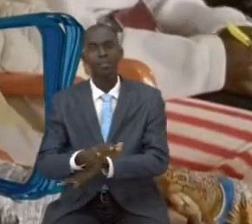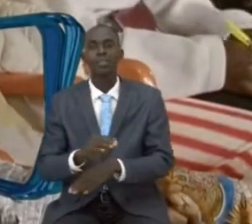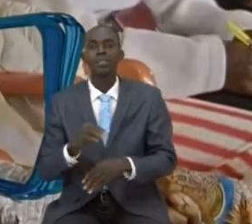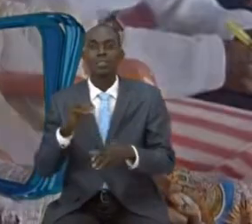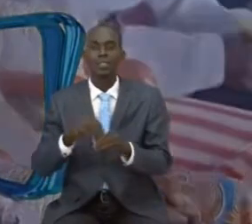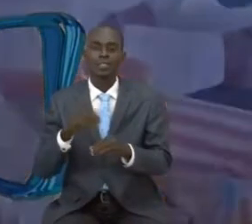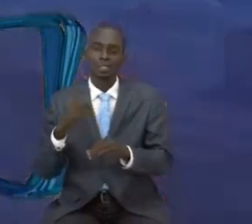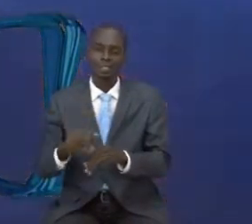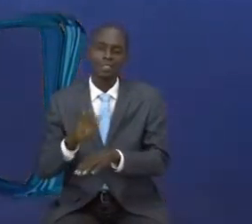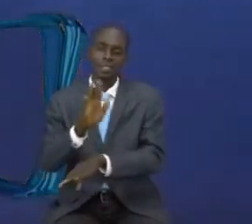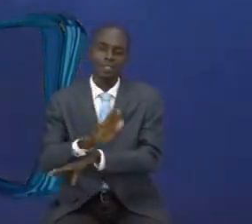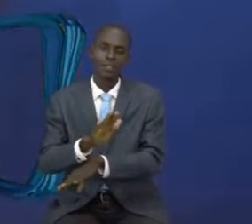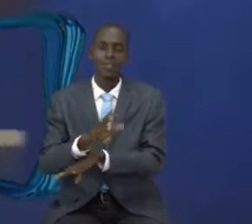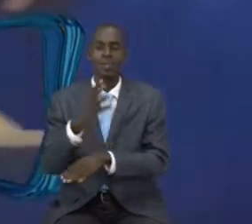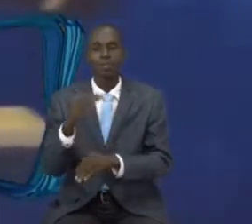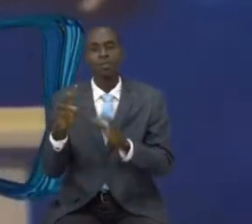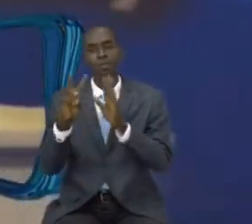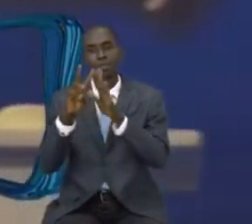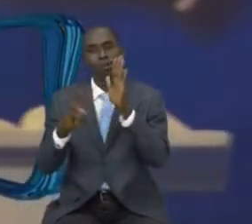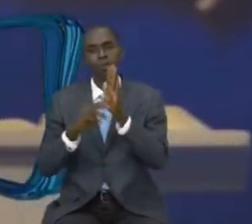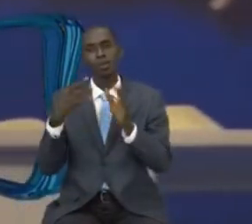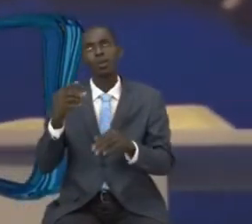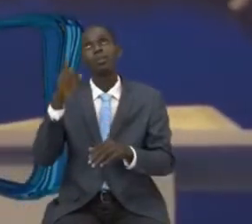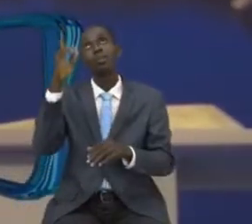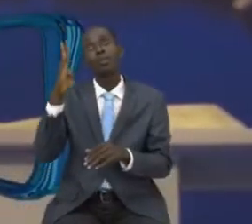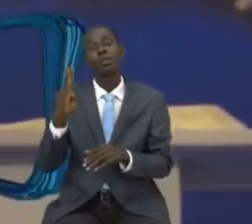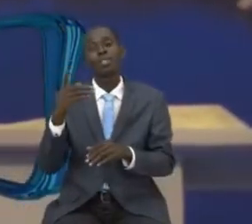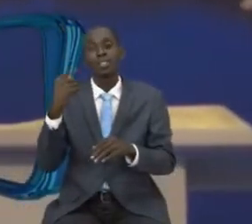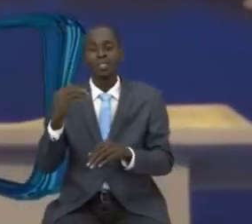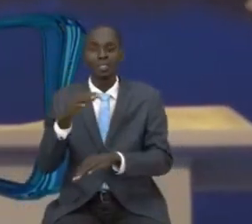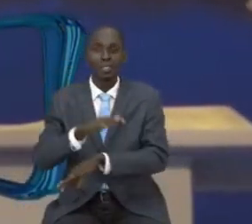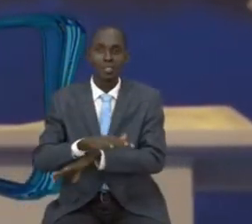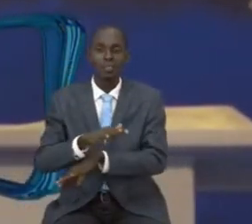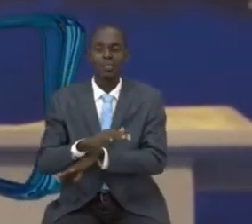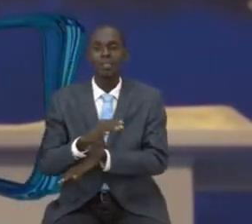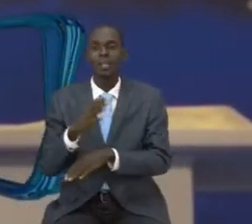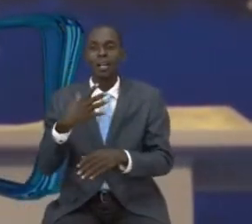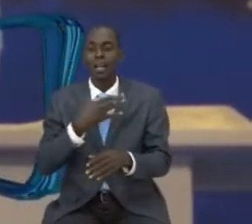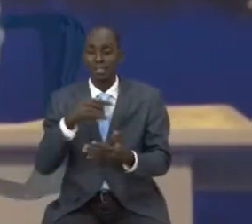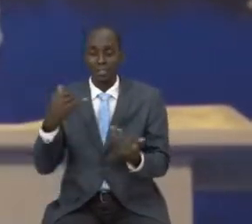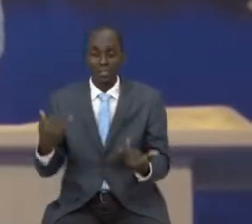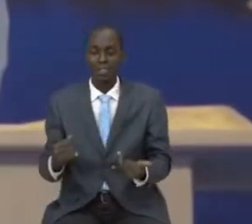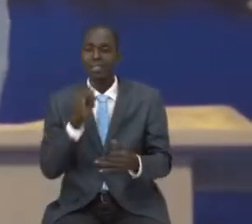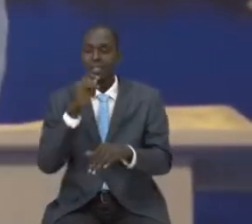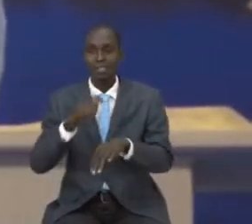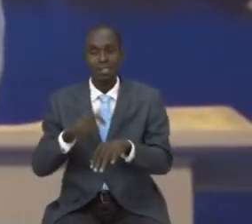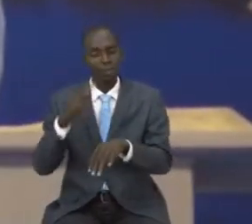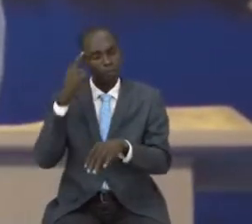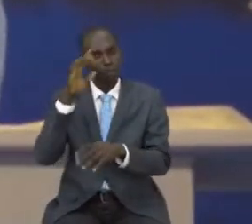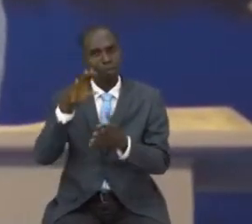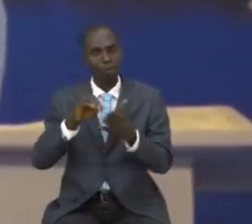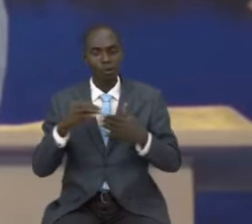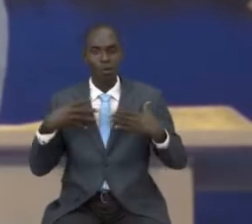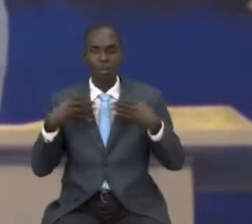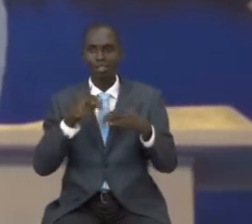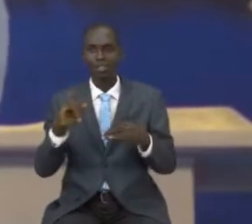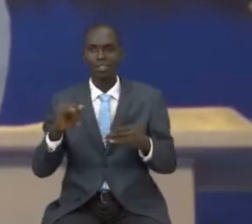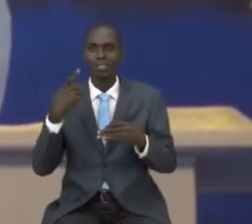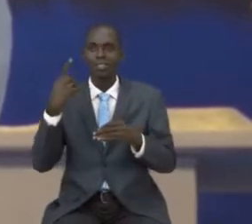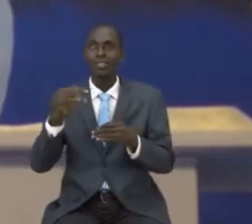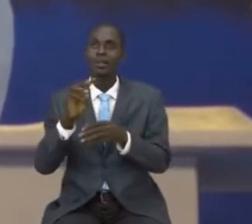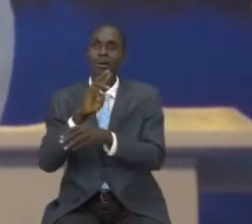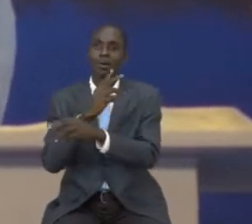the will of God. The evening, and this is the time for your healing. The weather is cool,